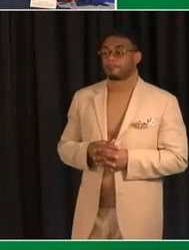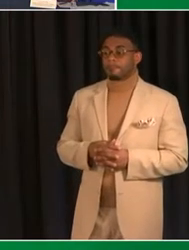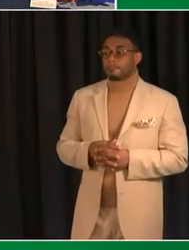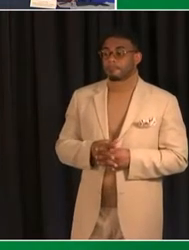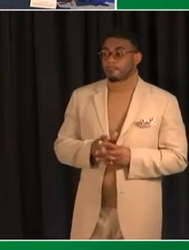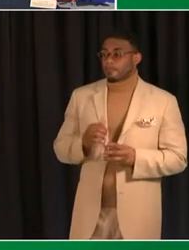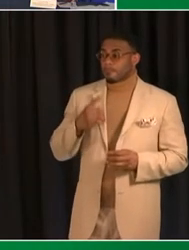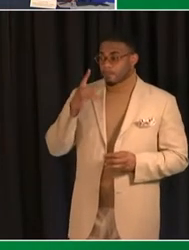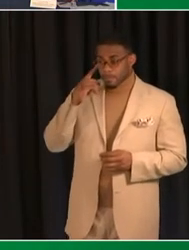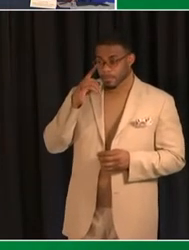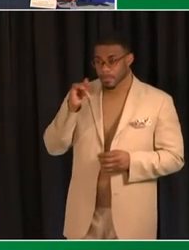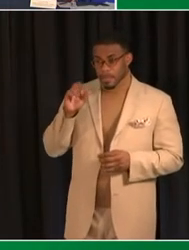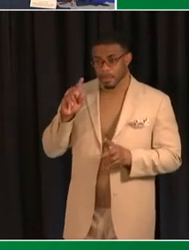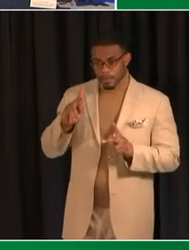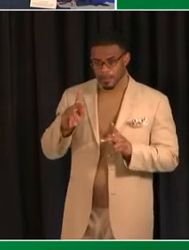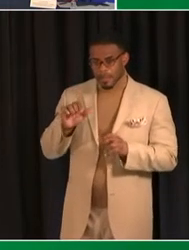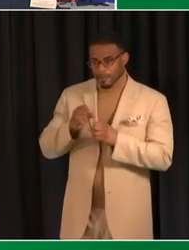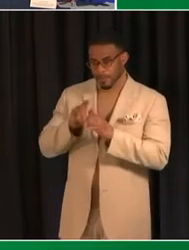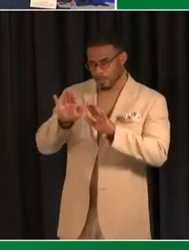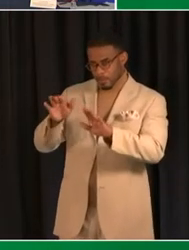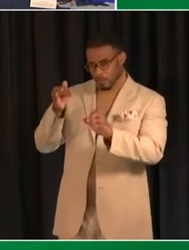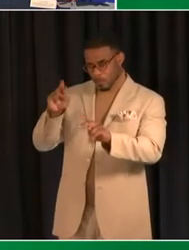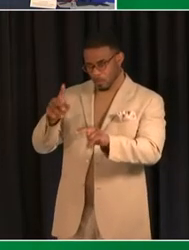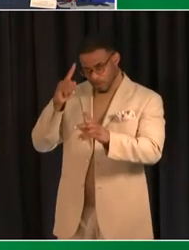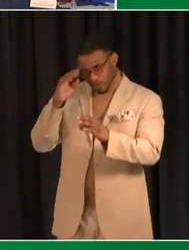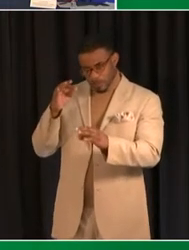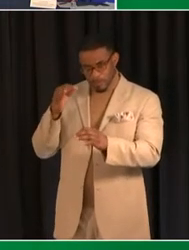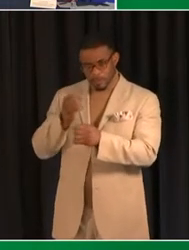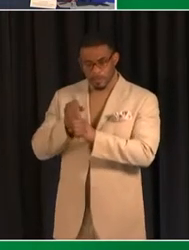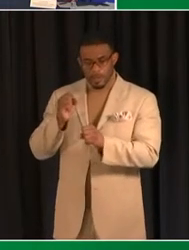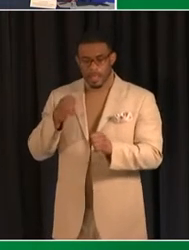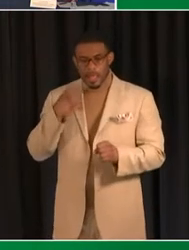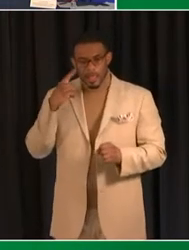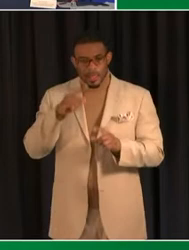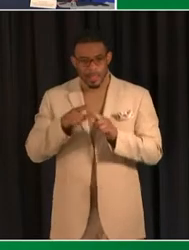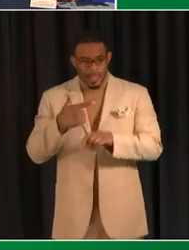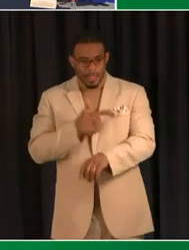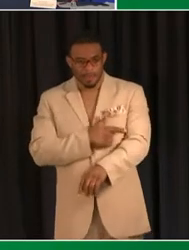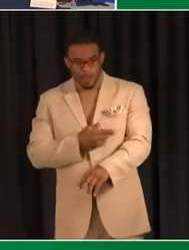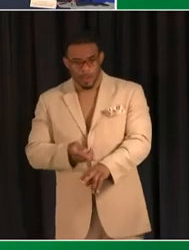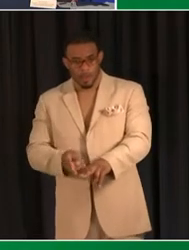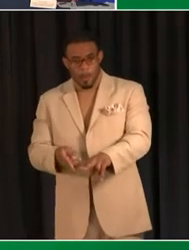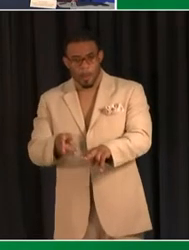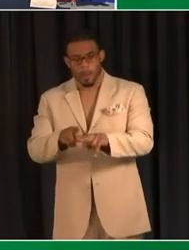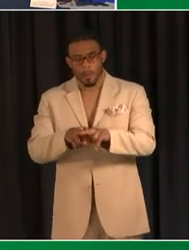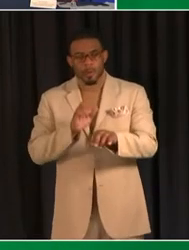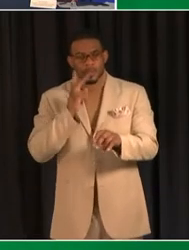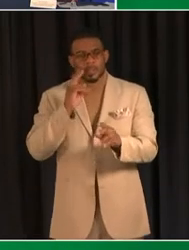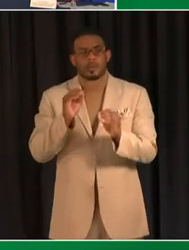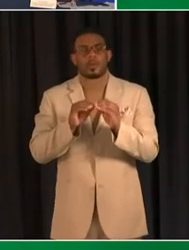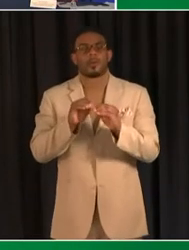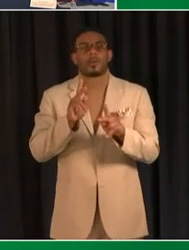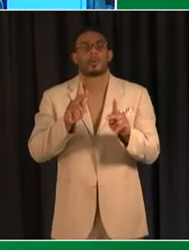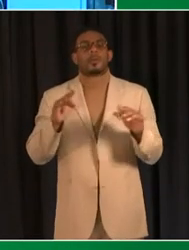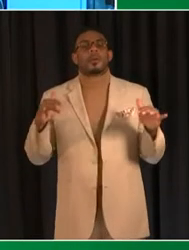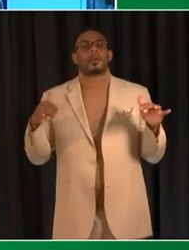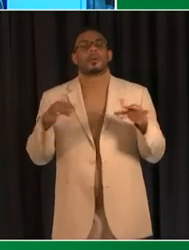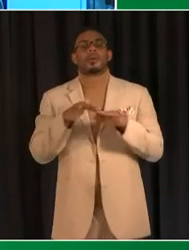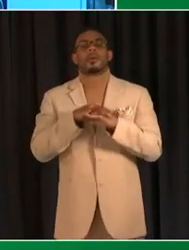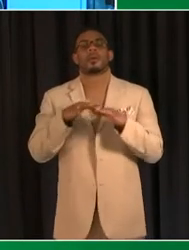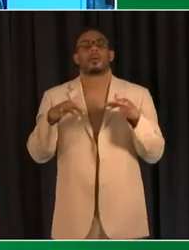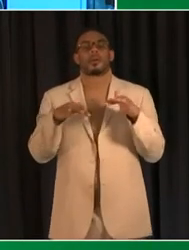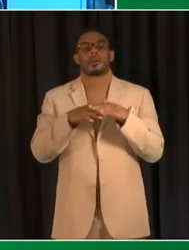Yeah, I think, as people have to make their individual decisions, but I think as vaccines are ramping up, we are seeing more